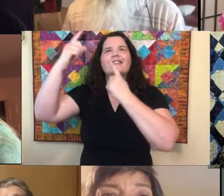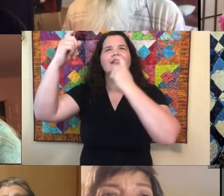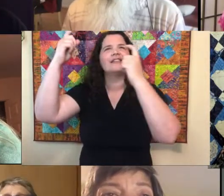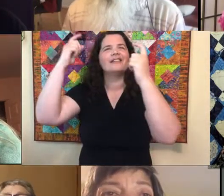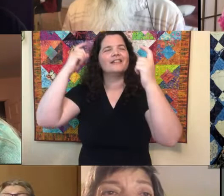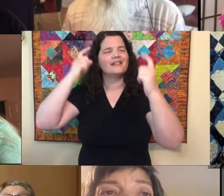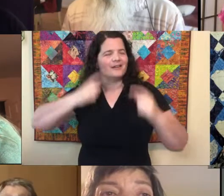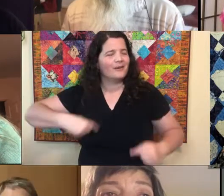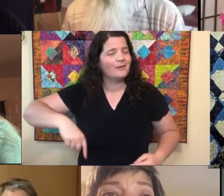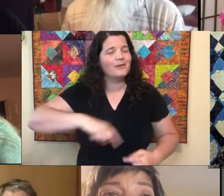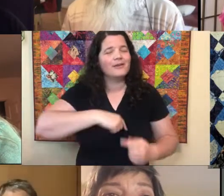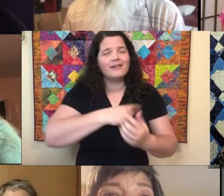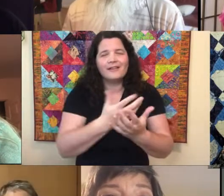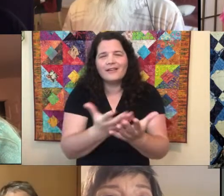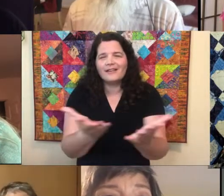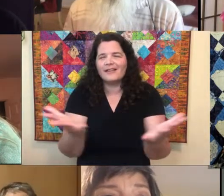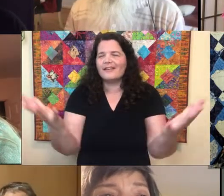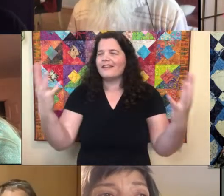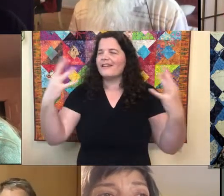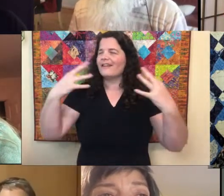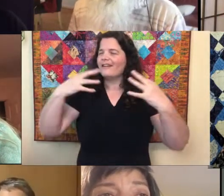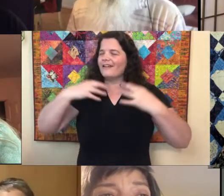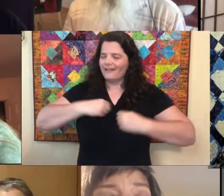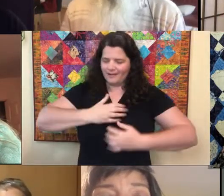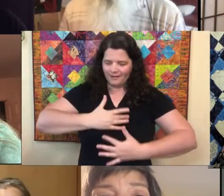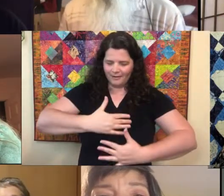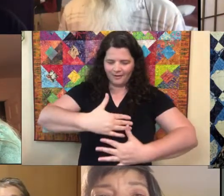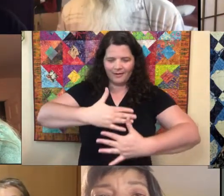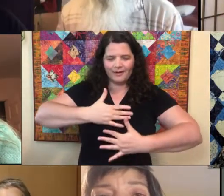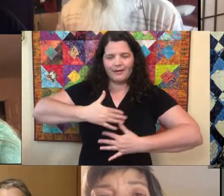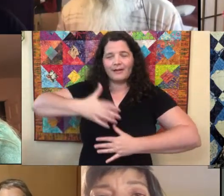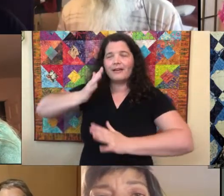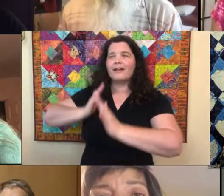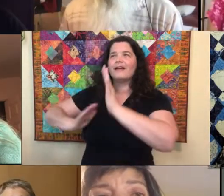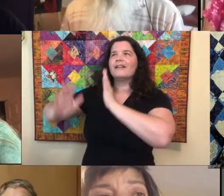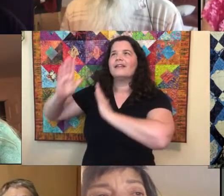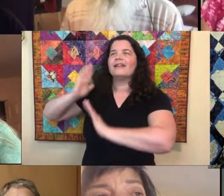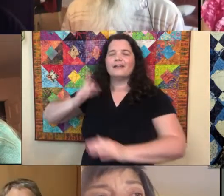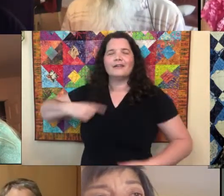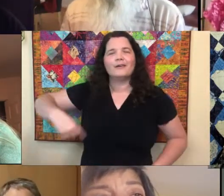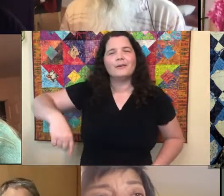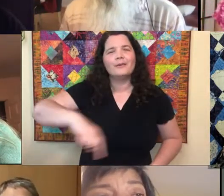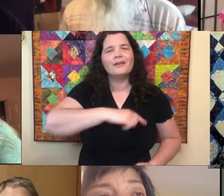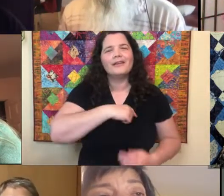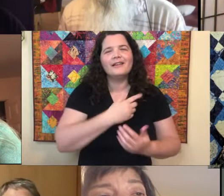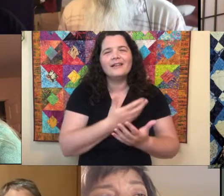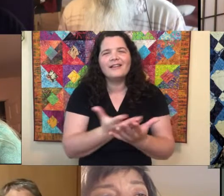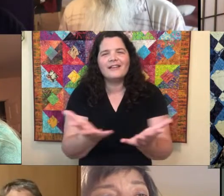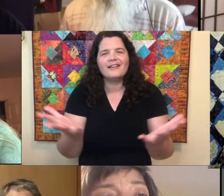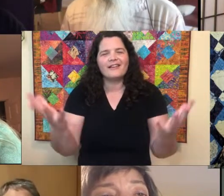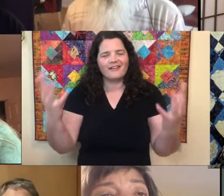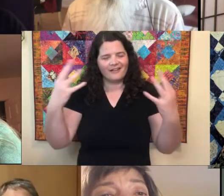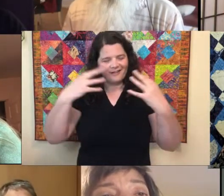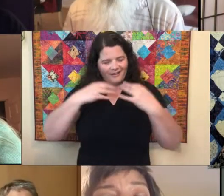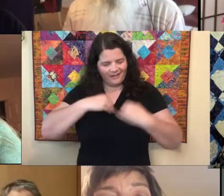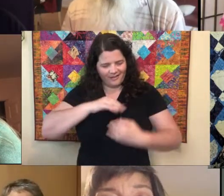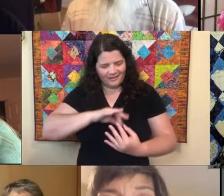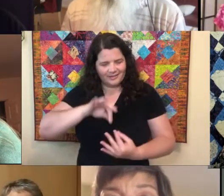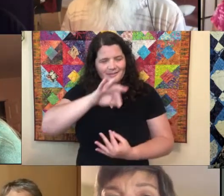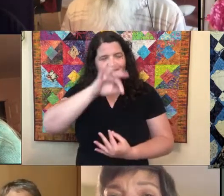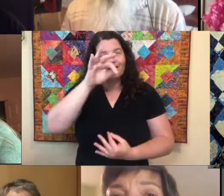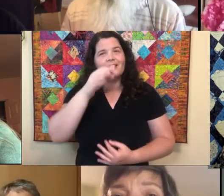grandfather's dreams. We are the breath of our ancestors. We are